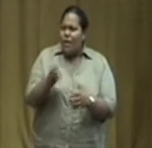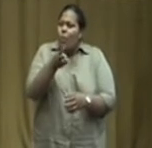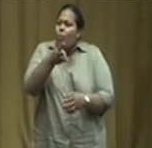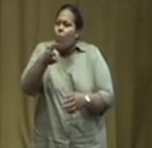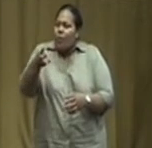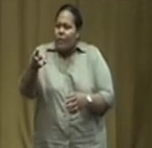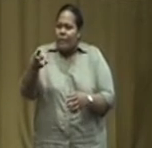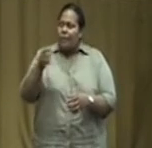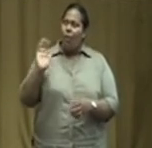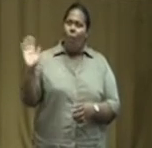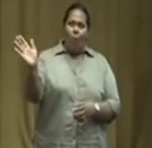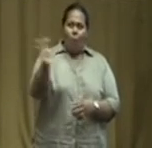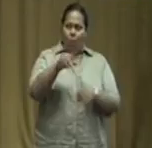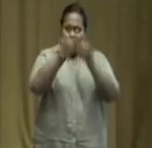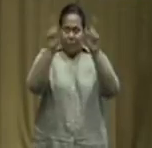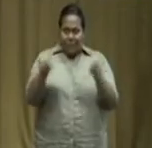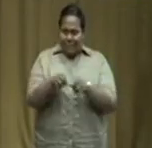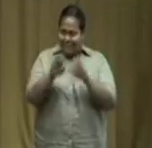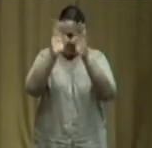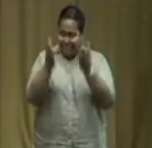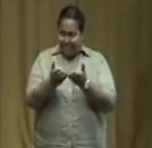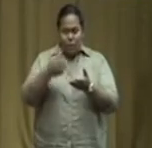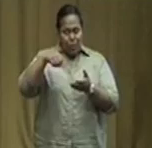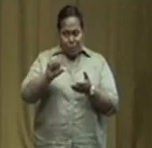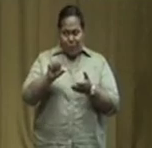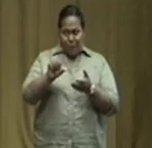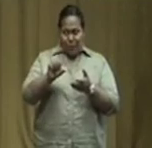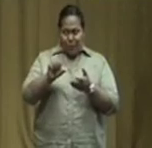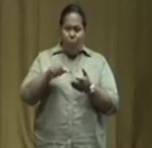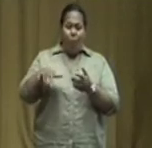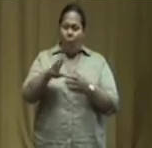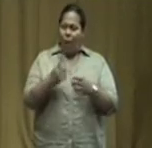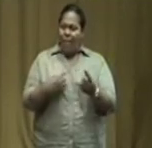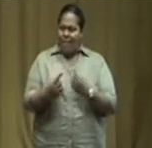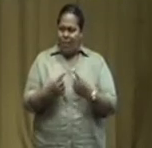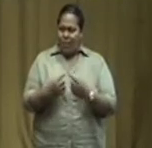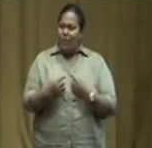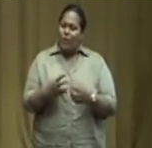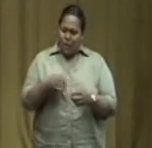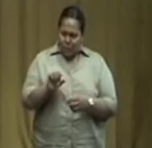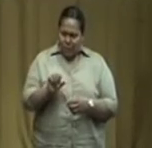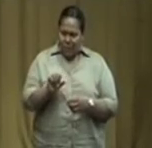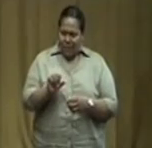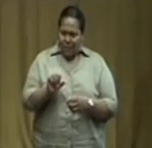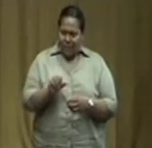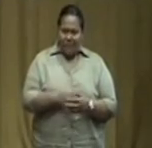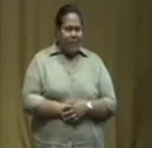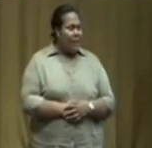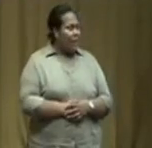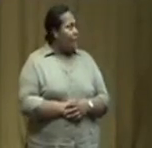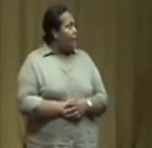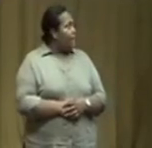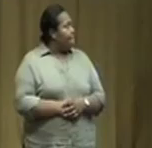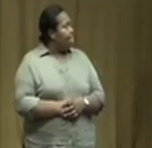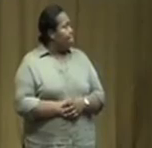concepts that are used locally because it facilitates reuse across our network. And so the learning pathways, and there are 4 learning pathways for